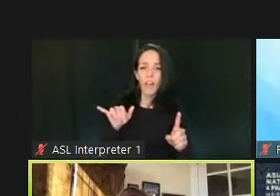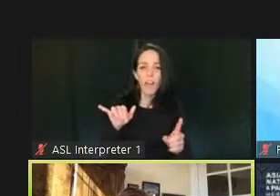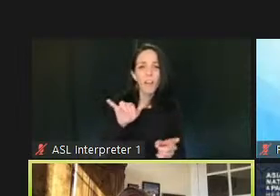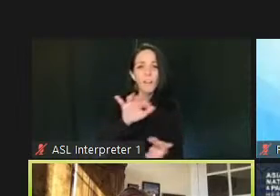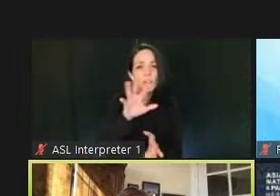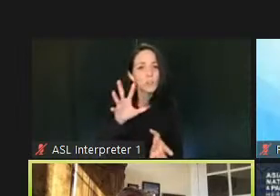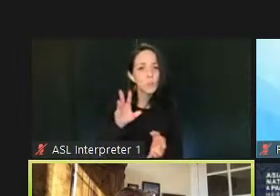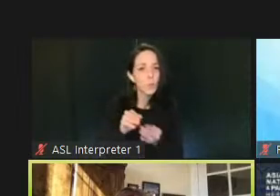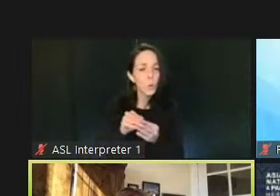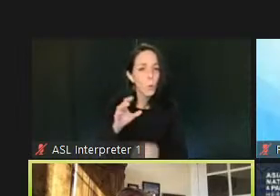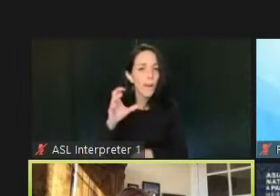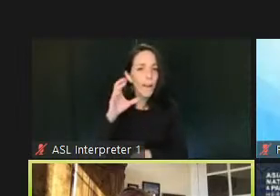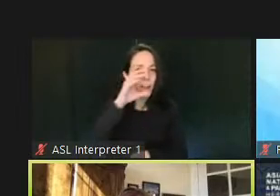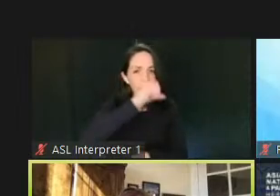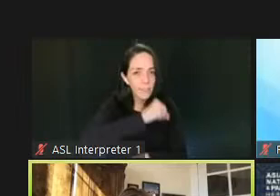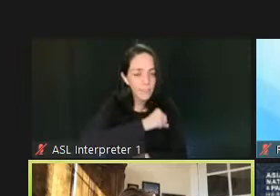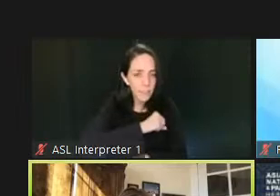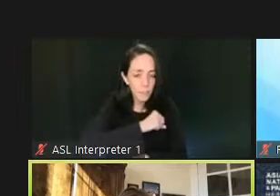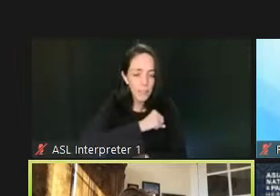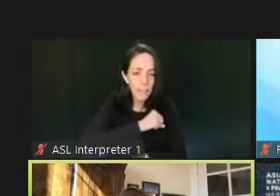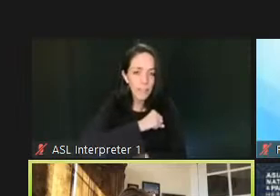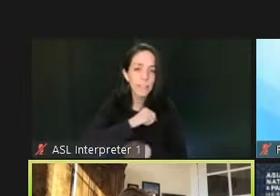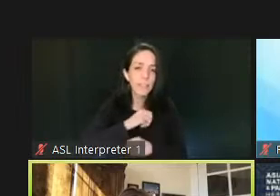was estimated